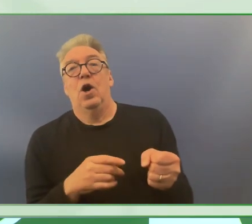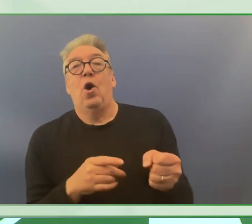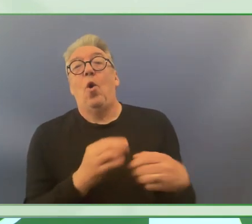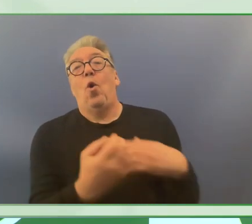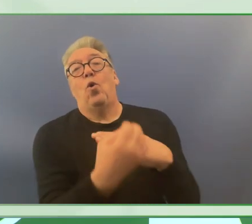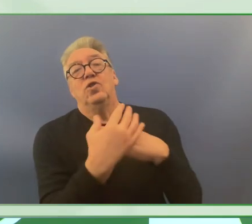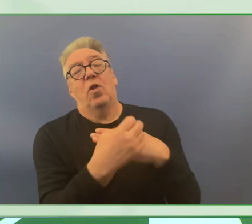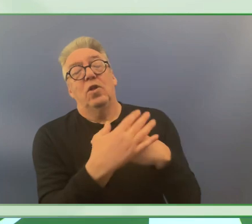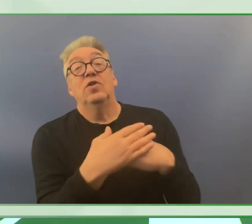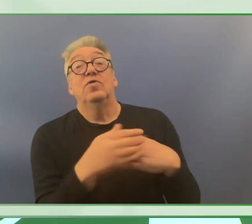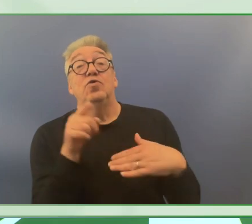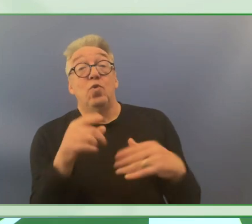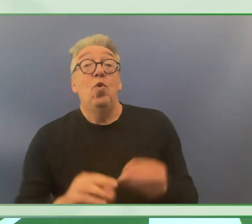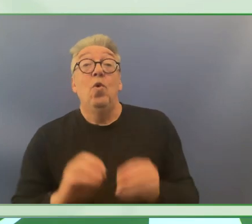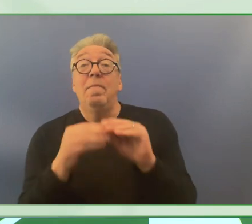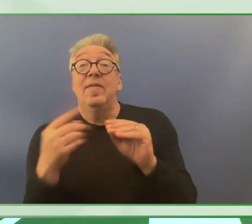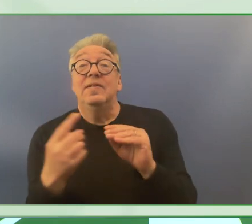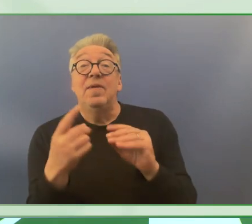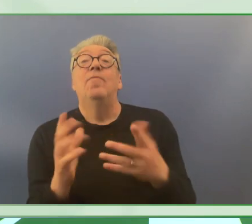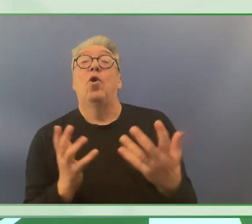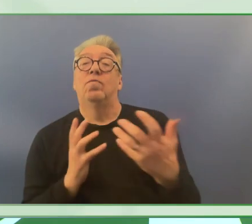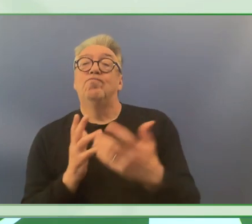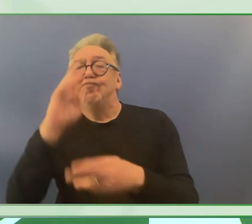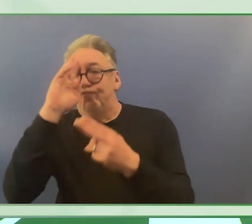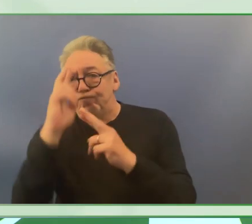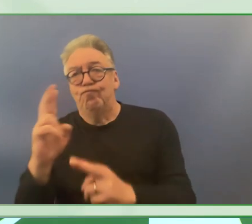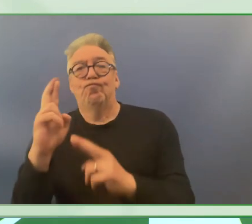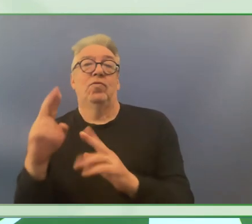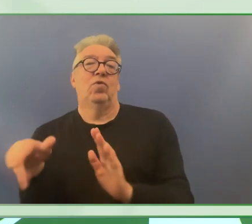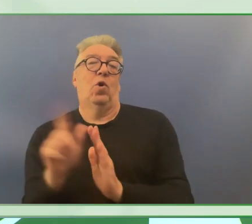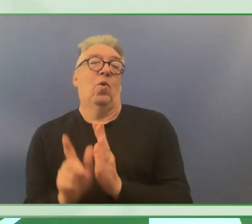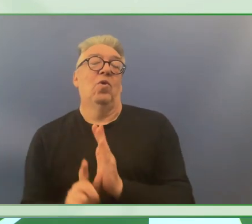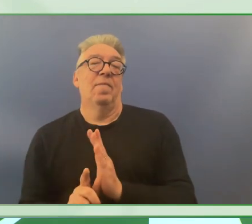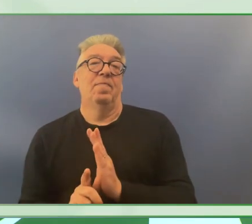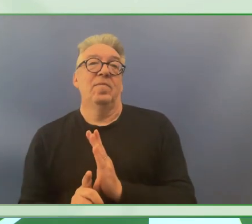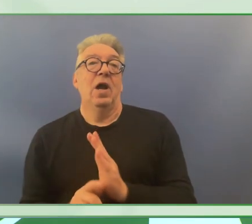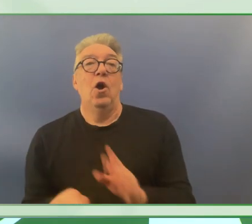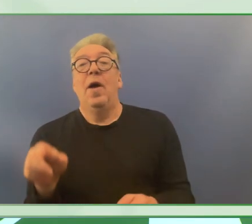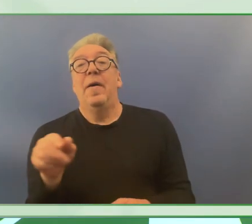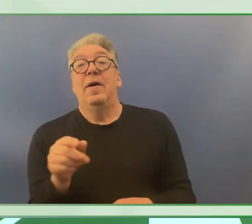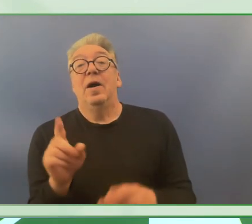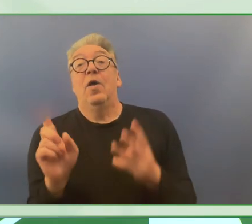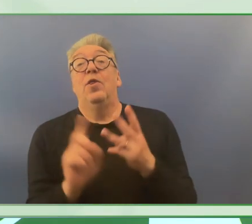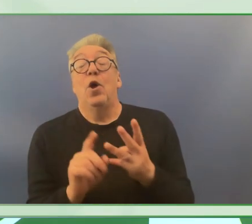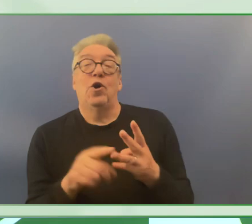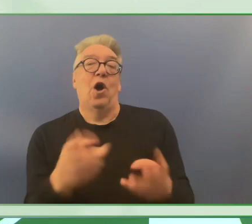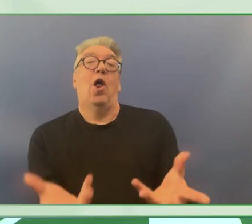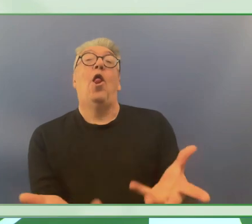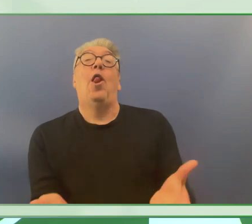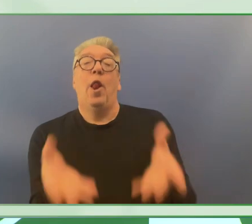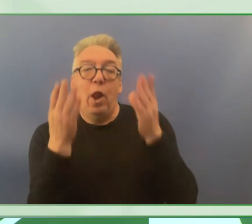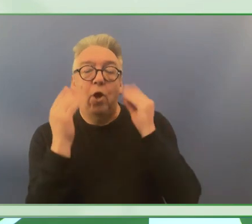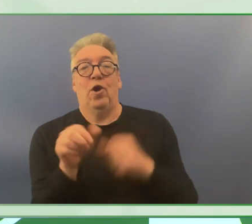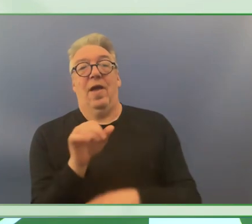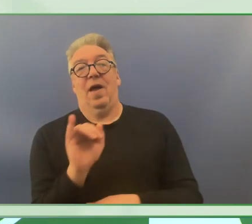compliance. And recommendation number 3 is to get this AI literacy, which is required. I recommend that you provide